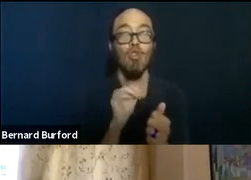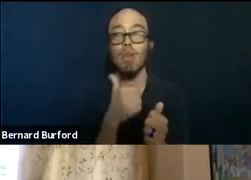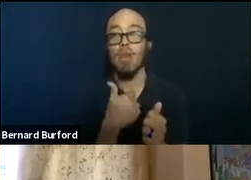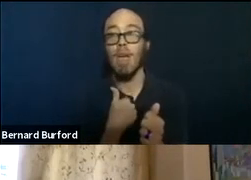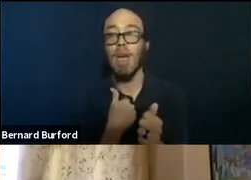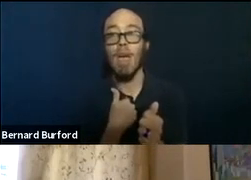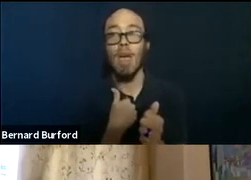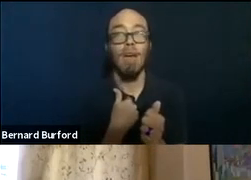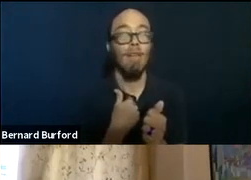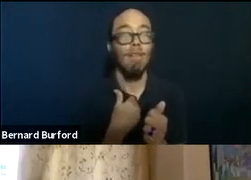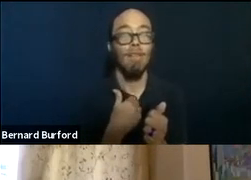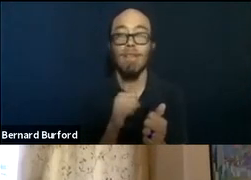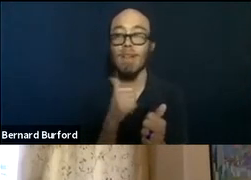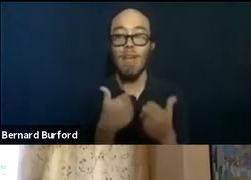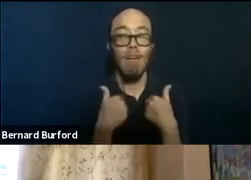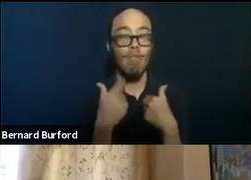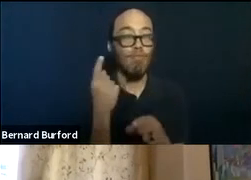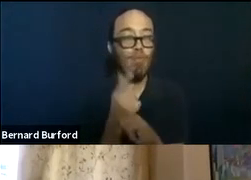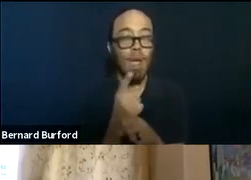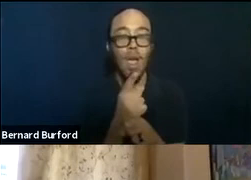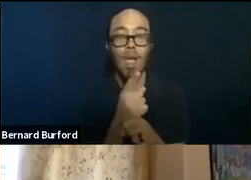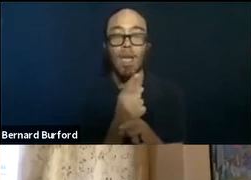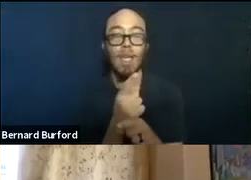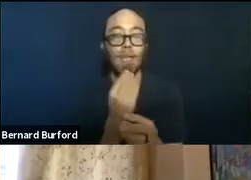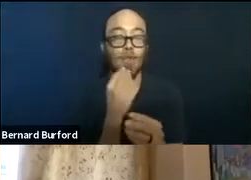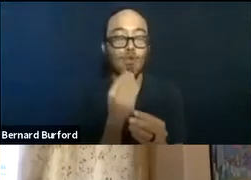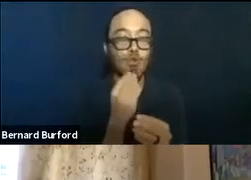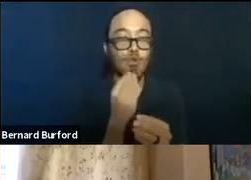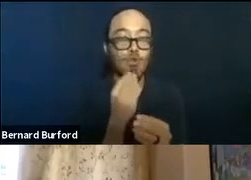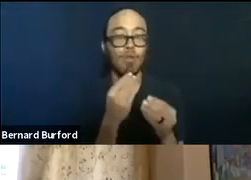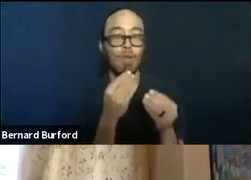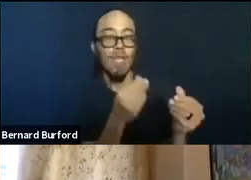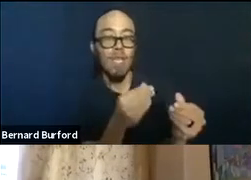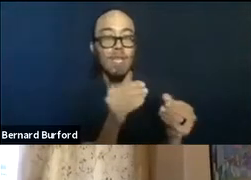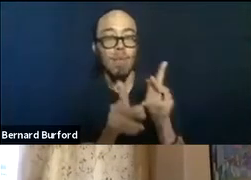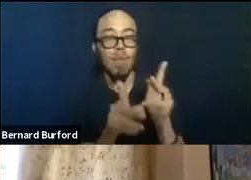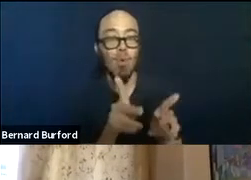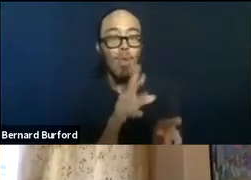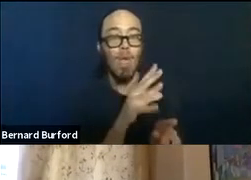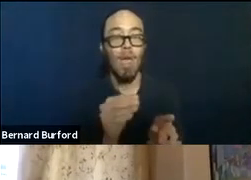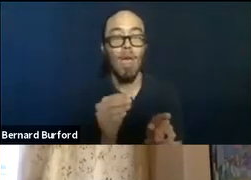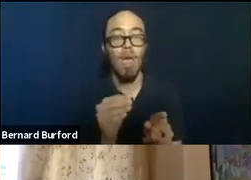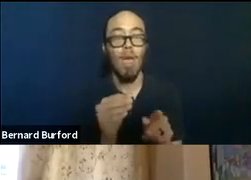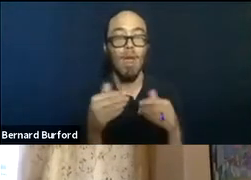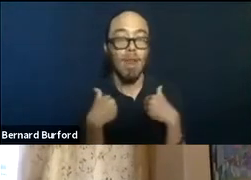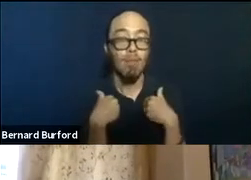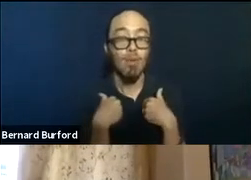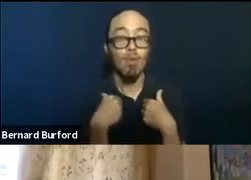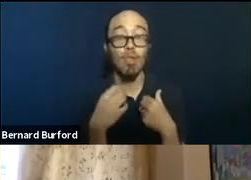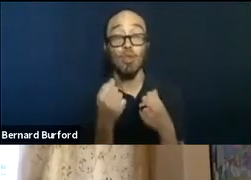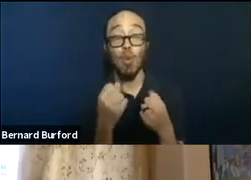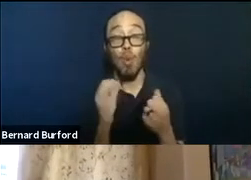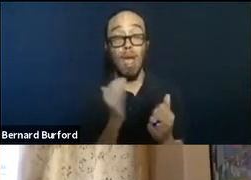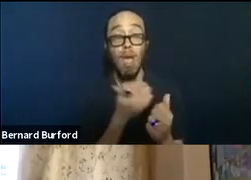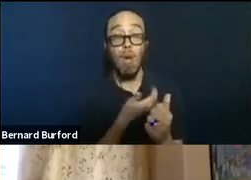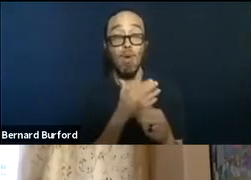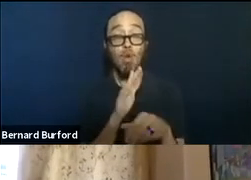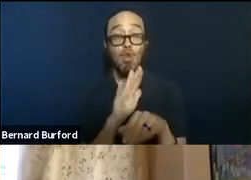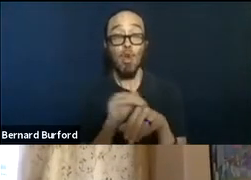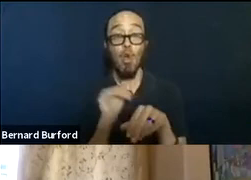wrong kind of crops for people to eat and feed their animals. And so on our call, we realized that